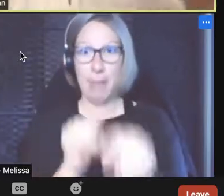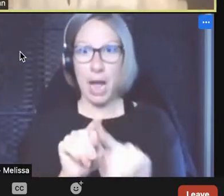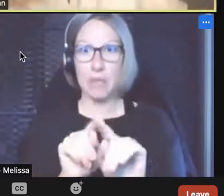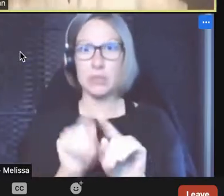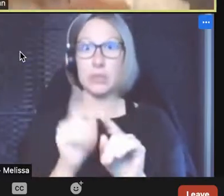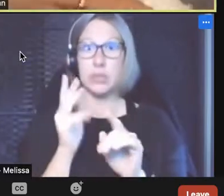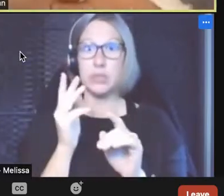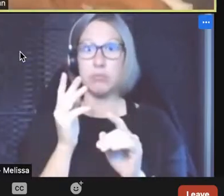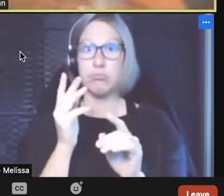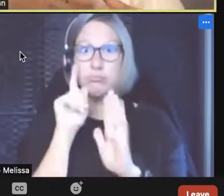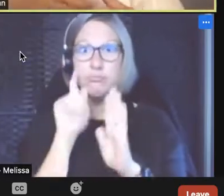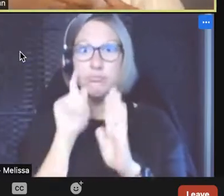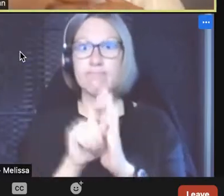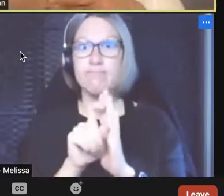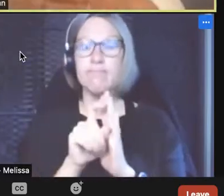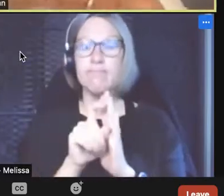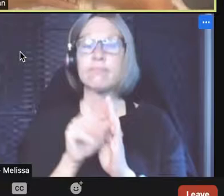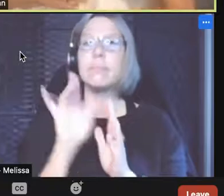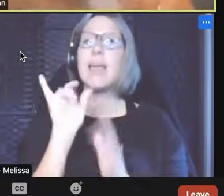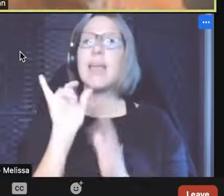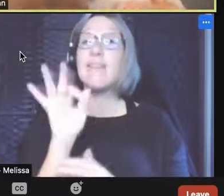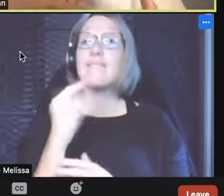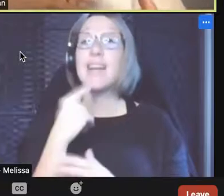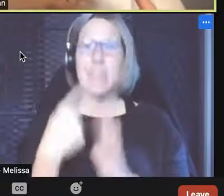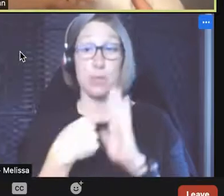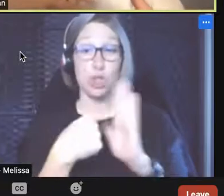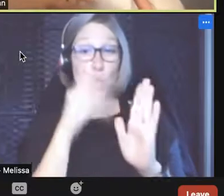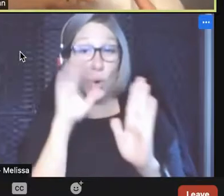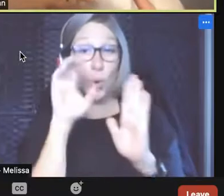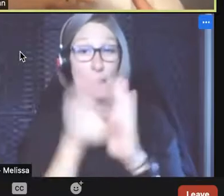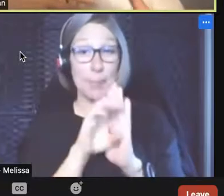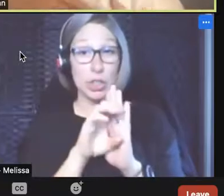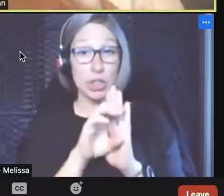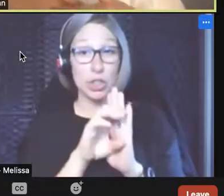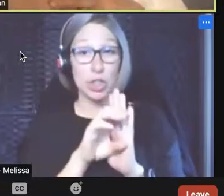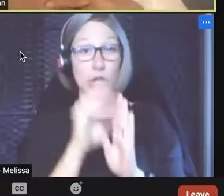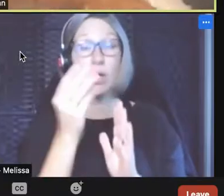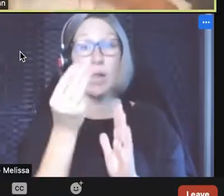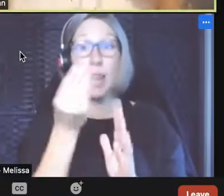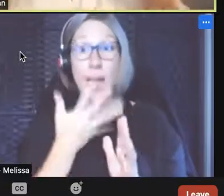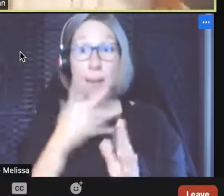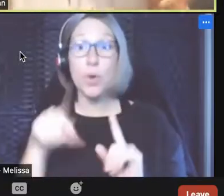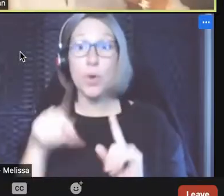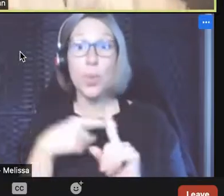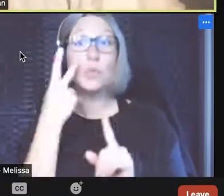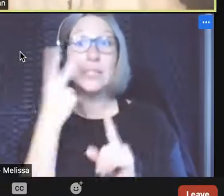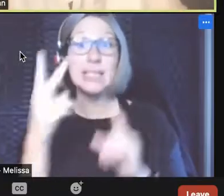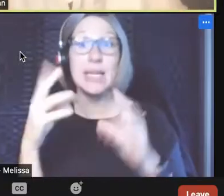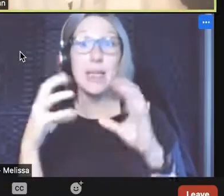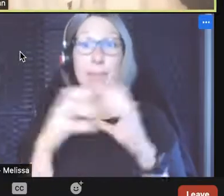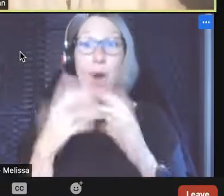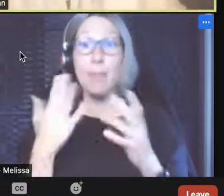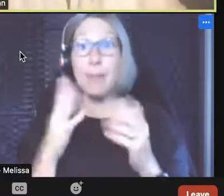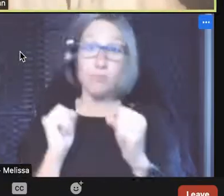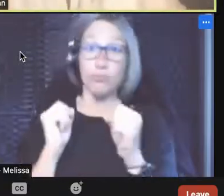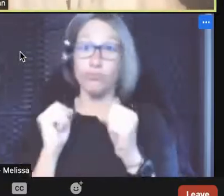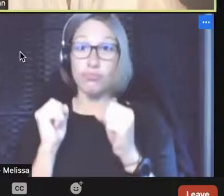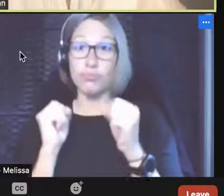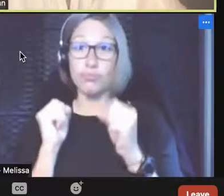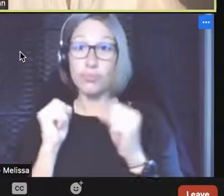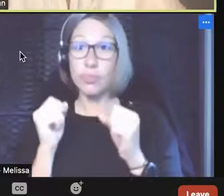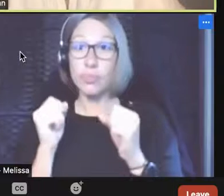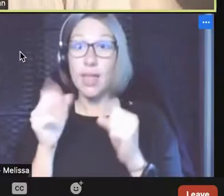I say, I'm going to show you a picture, let me know when you see the one that's a ball. And the child like wiggles in their chair, and